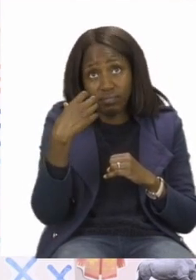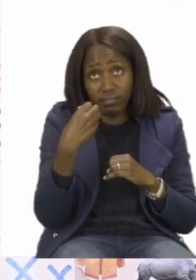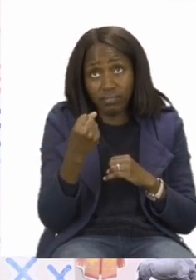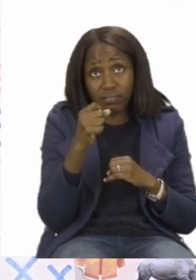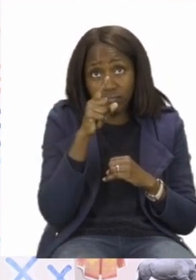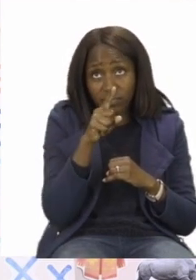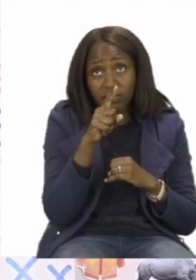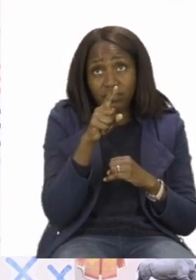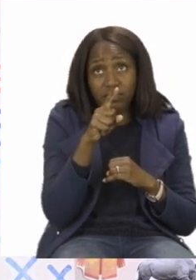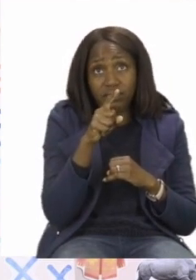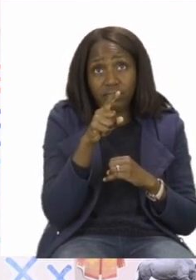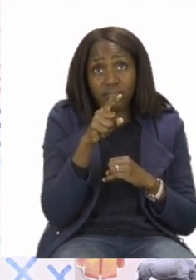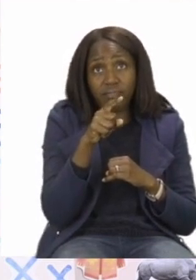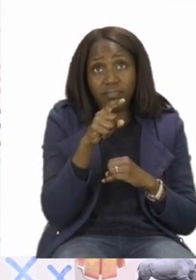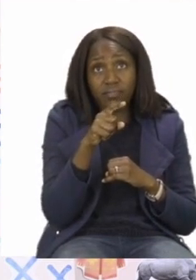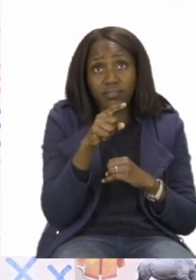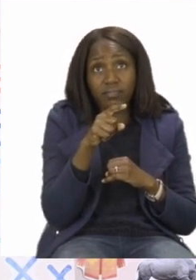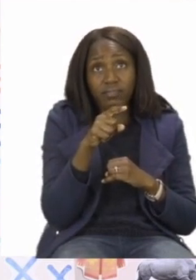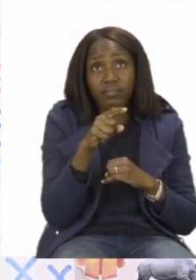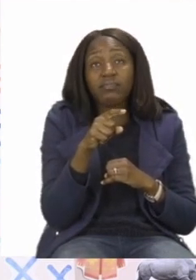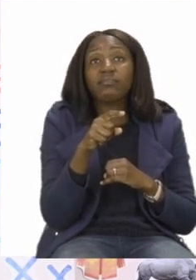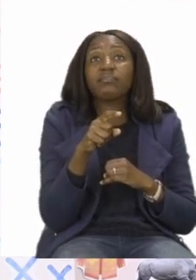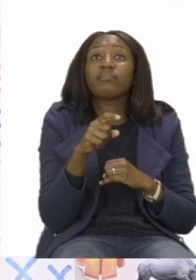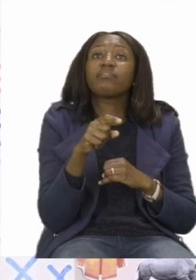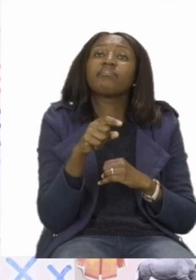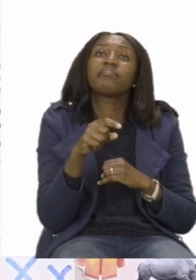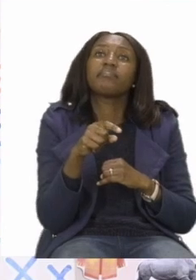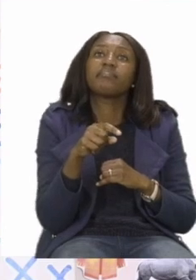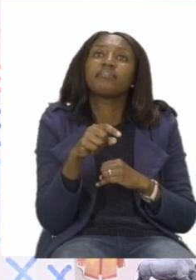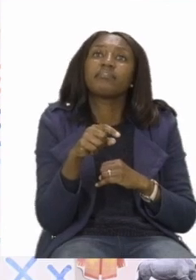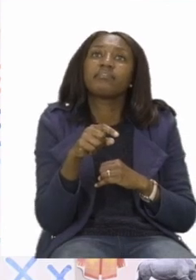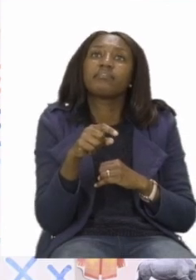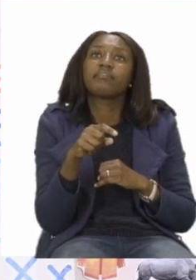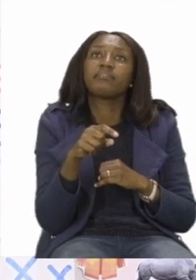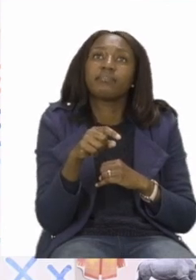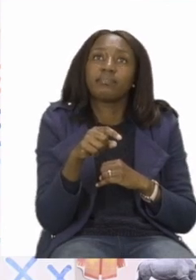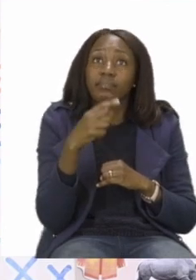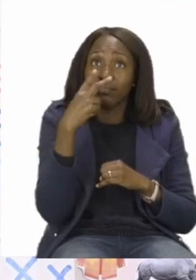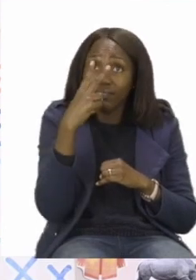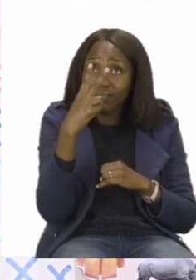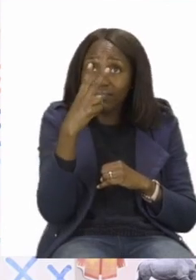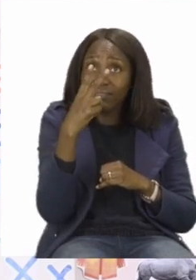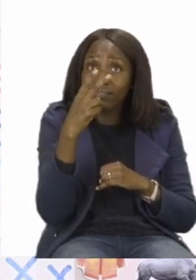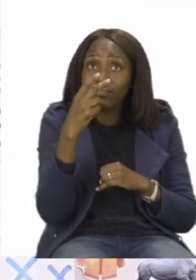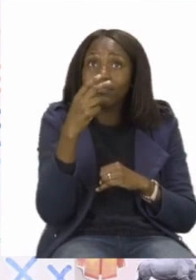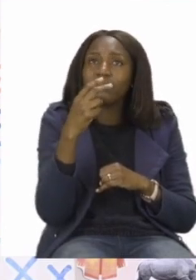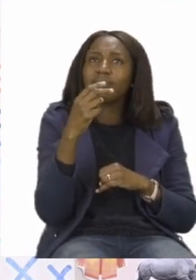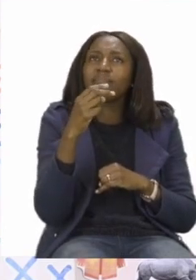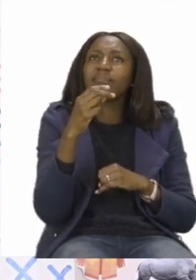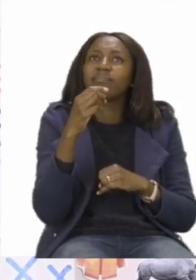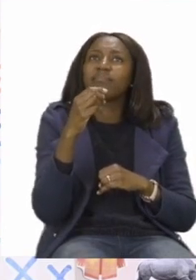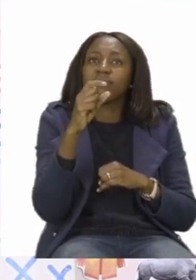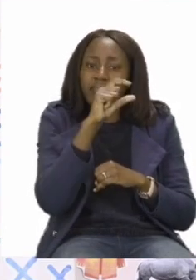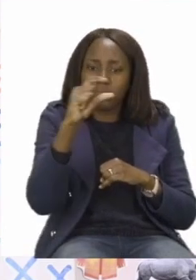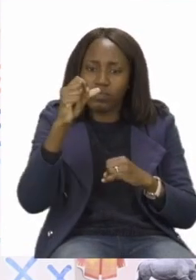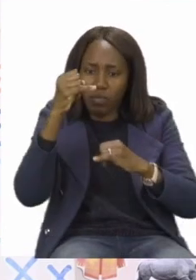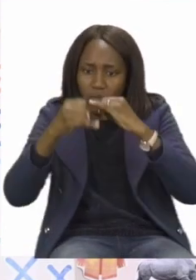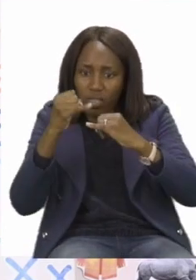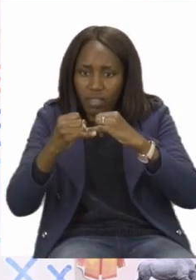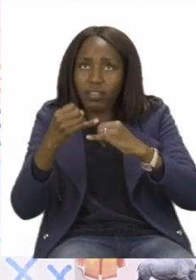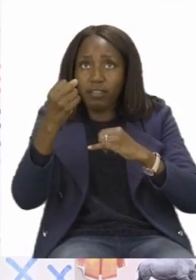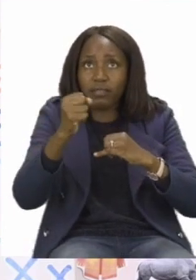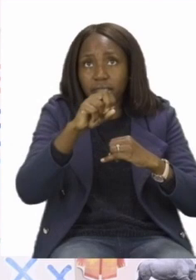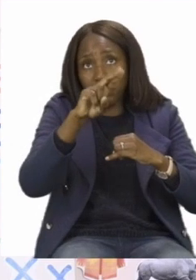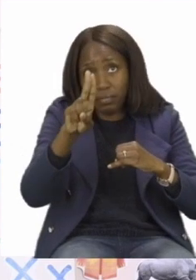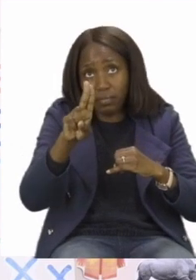Now, as you can see, I have 3 letters that end with those ones. So, if a letter ends with